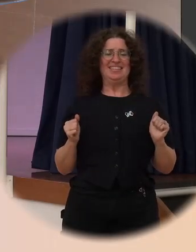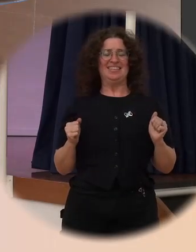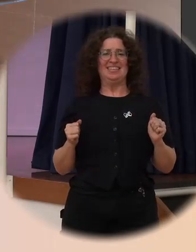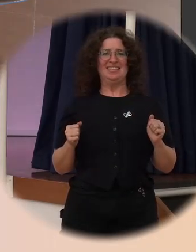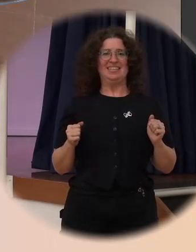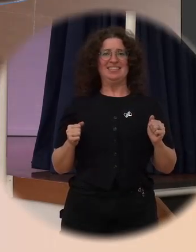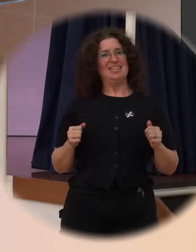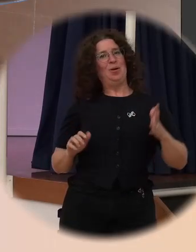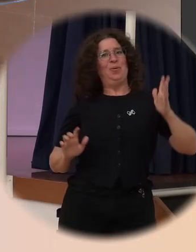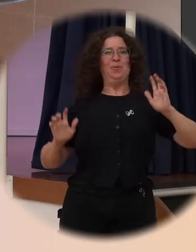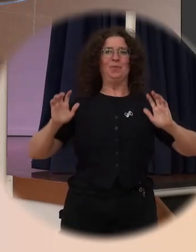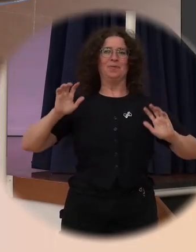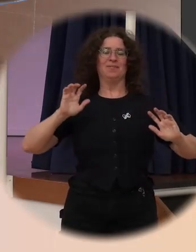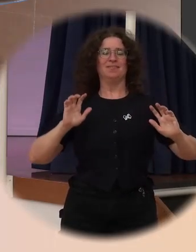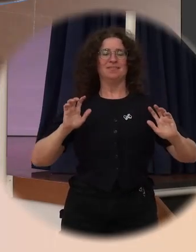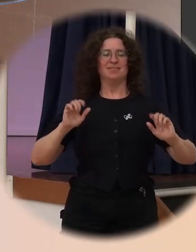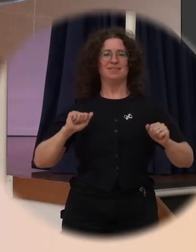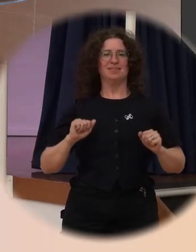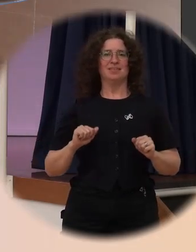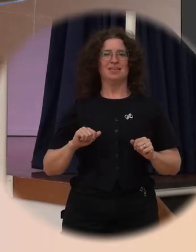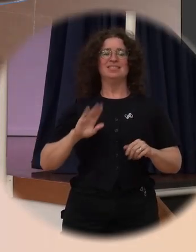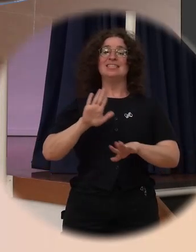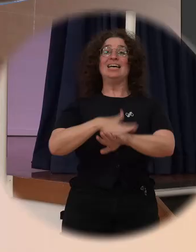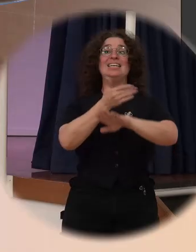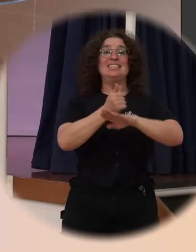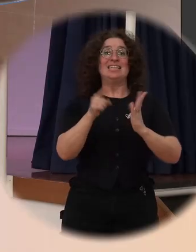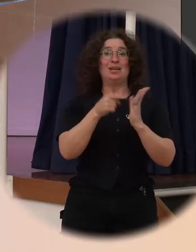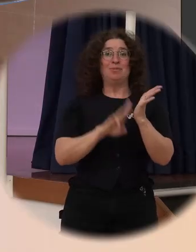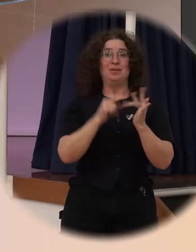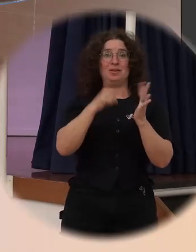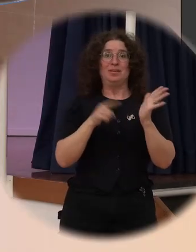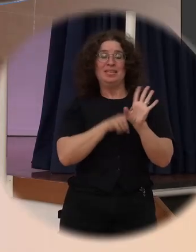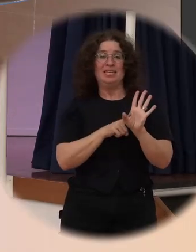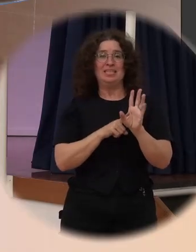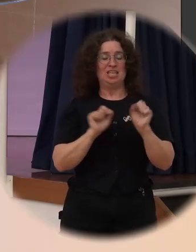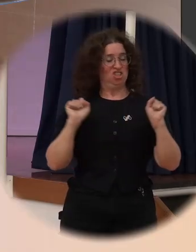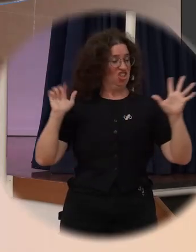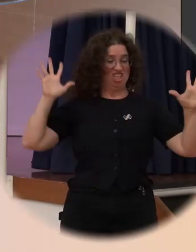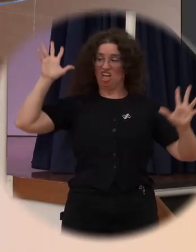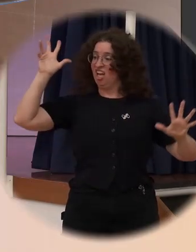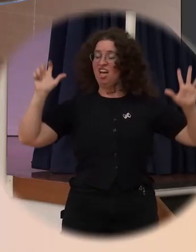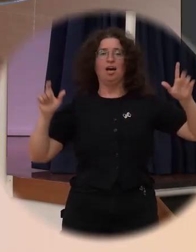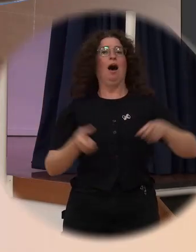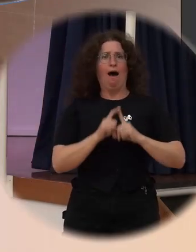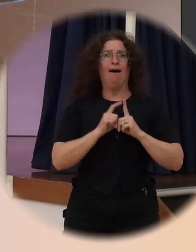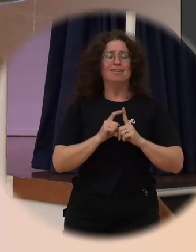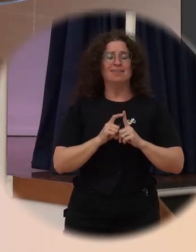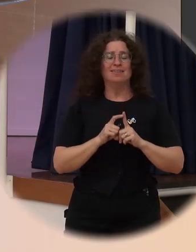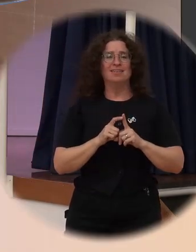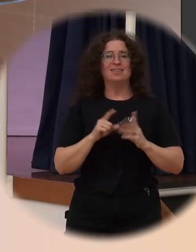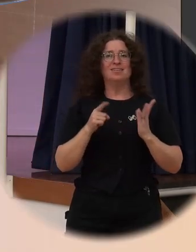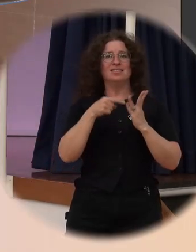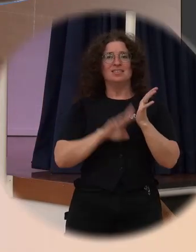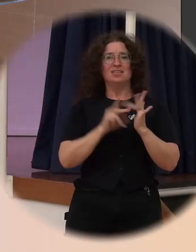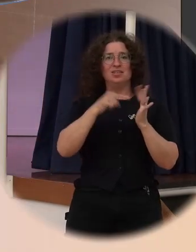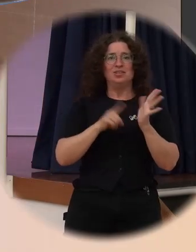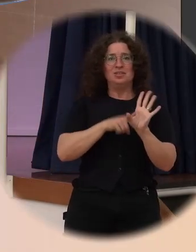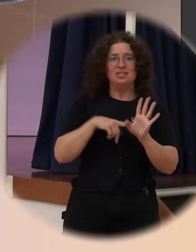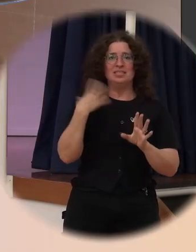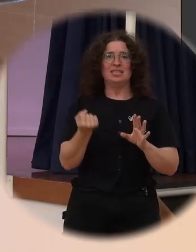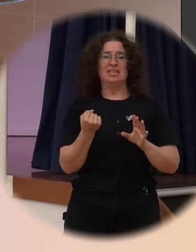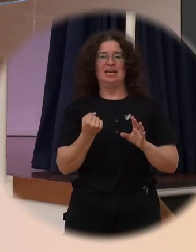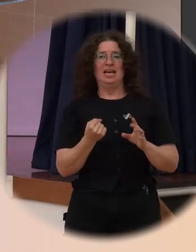animates. Now setting up Unity and the hand gestures was quite tricky. So luckily Unity has a